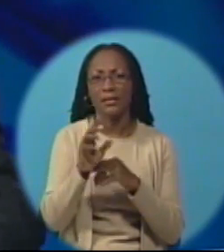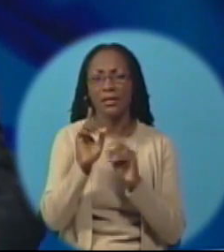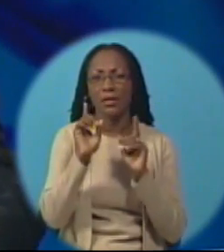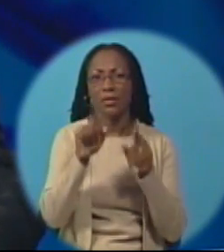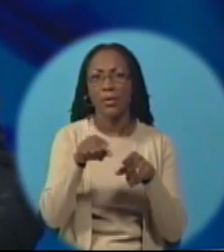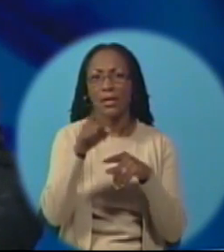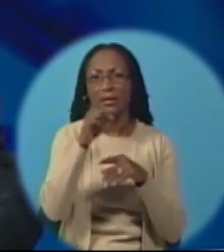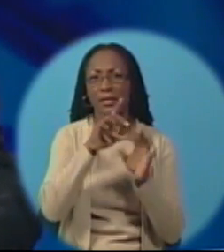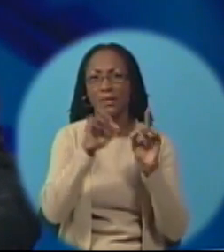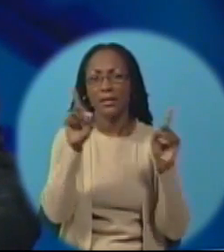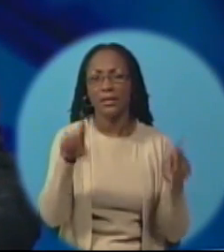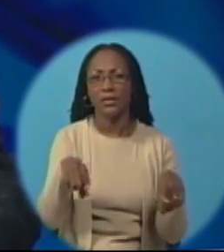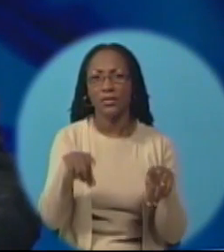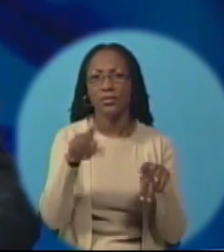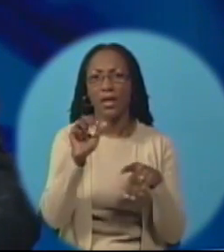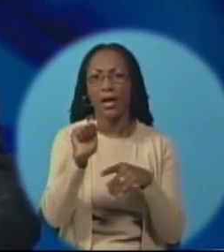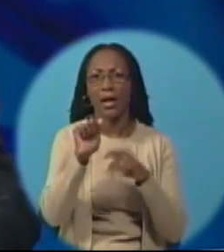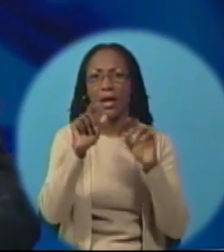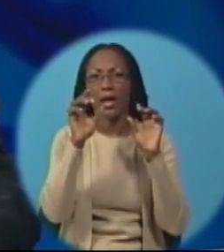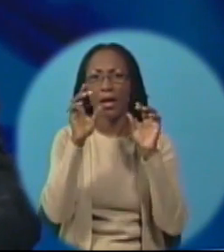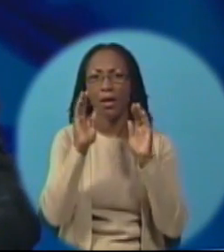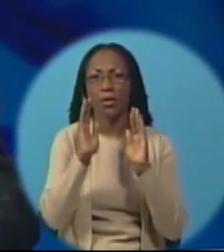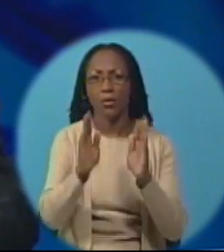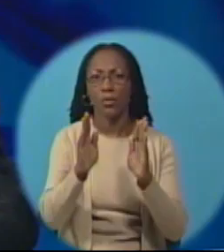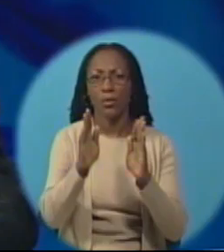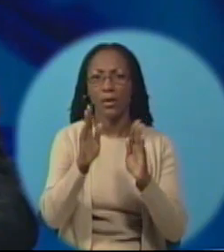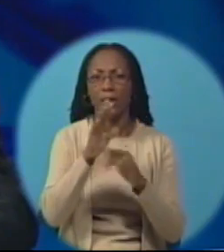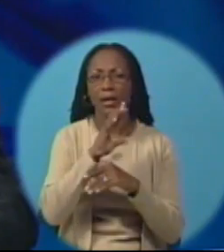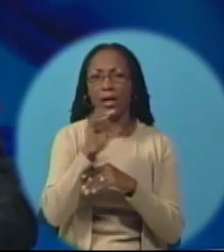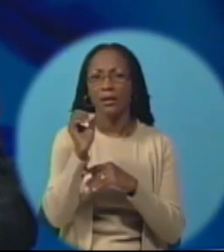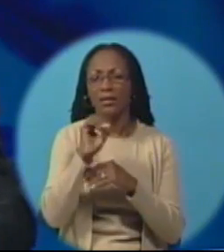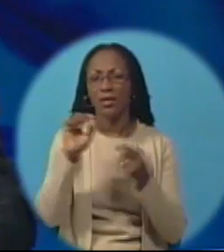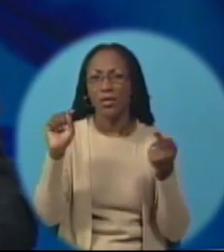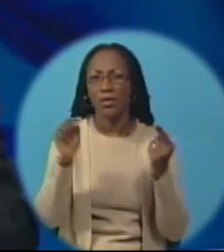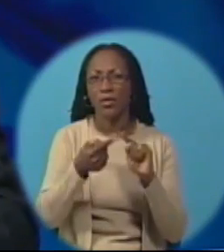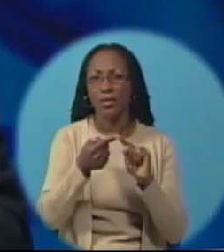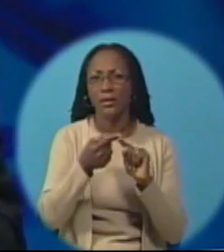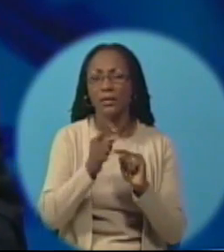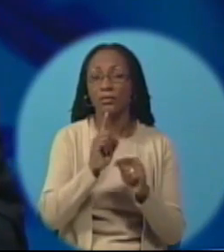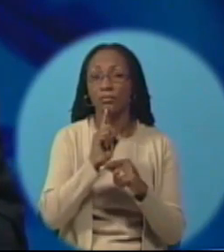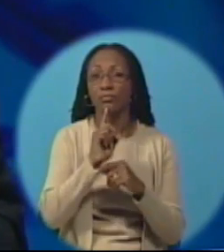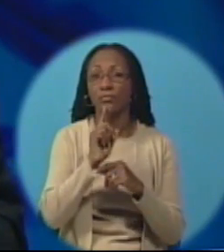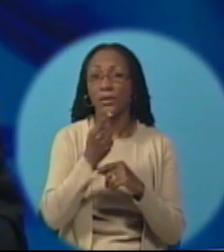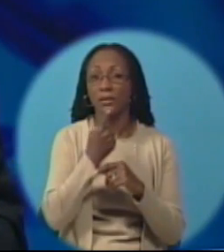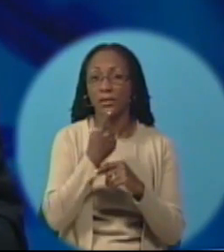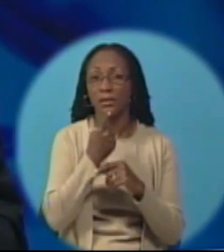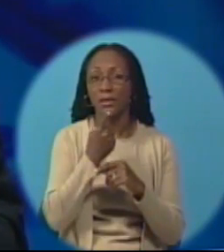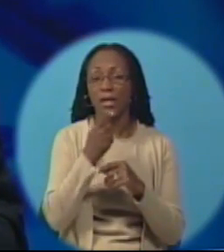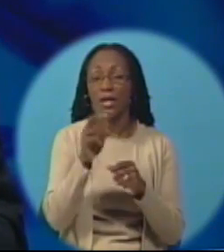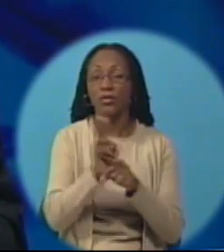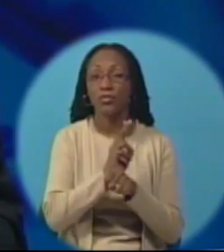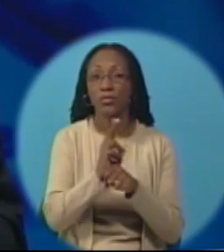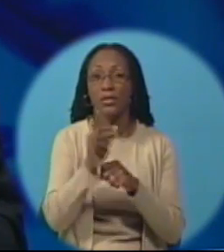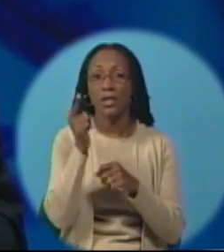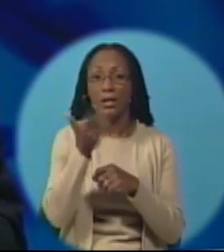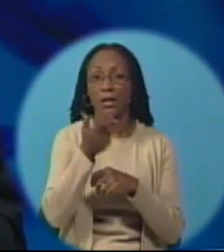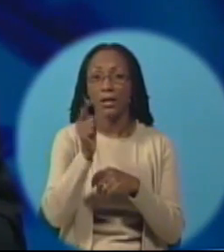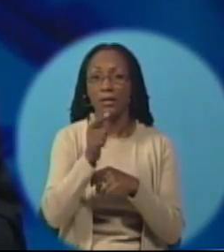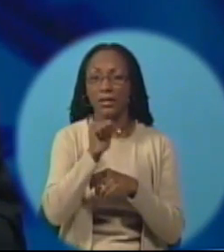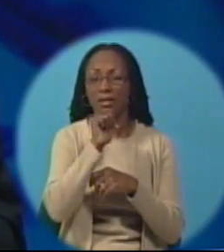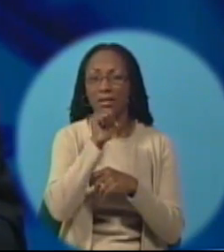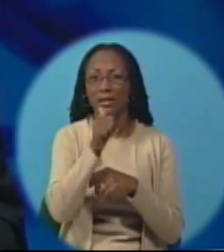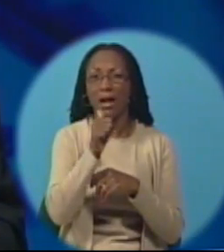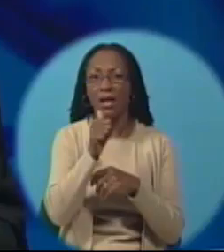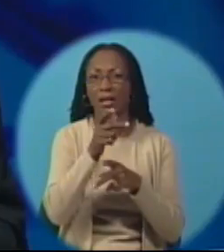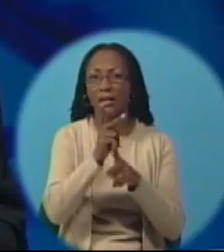A Magistrates Court today where he faced the charges of wounding with intent and use of a firearm when he was not the holder